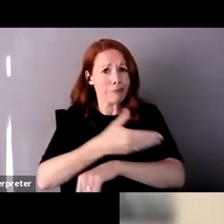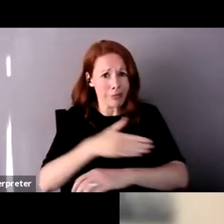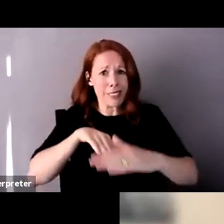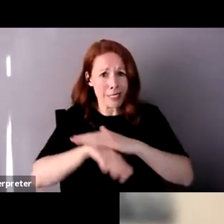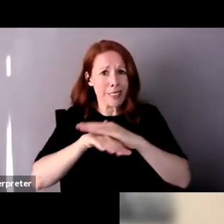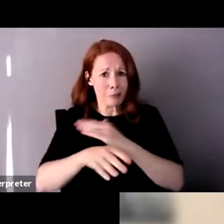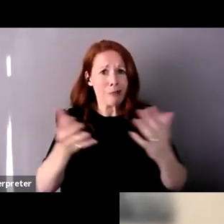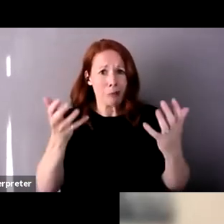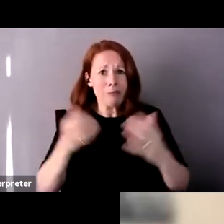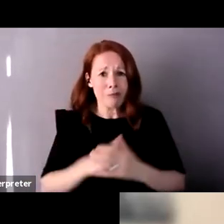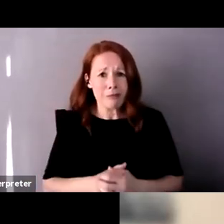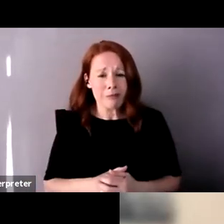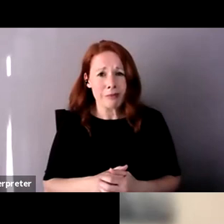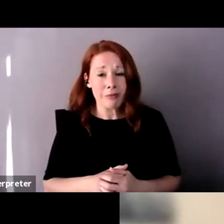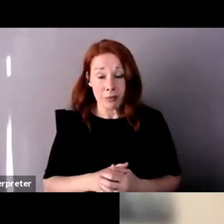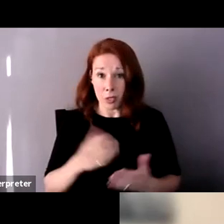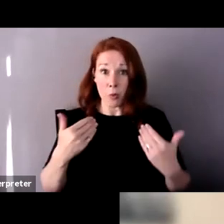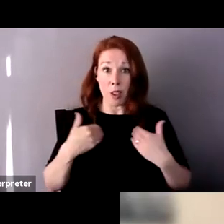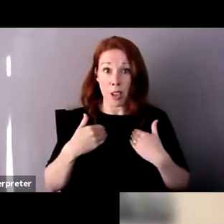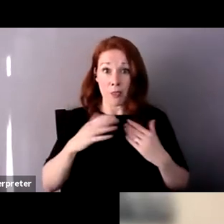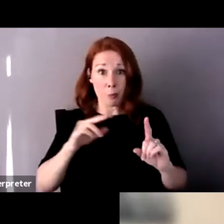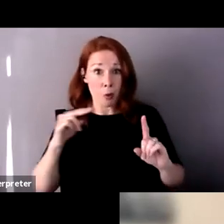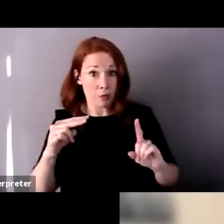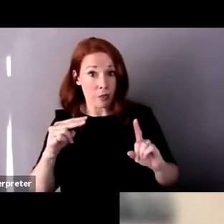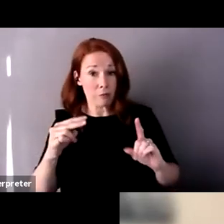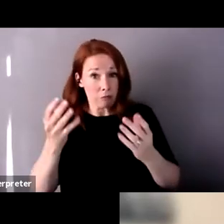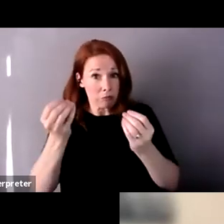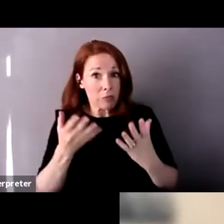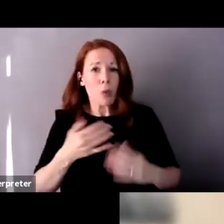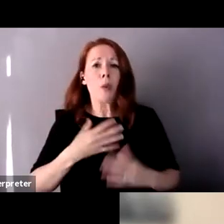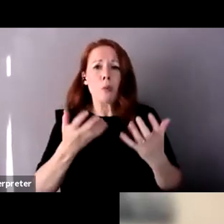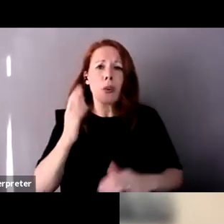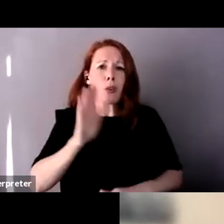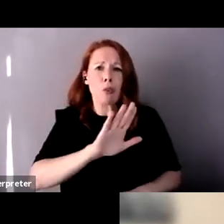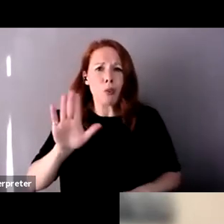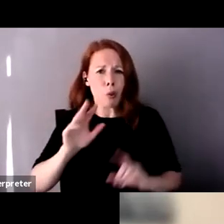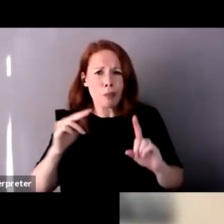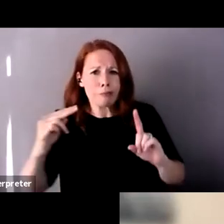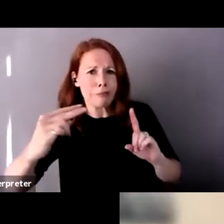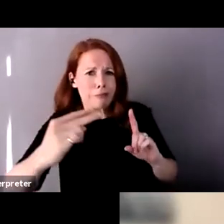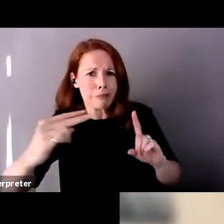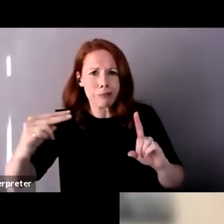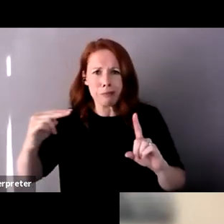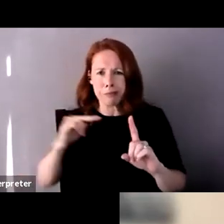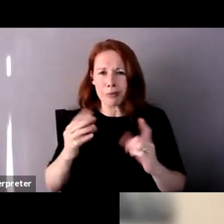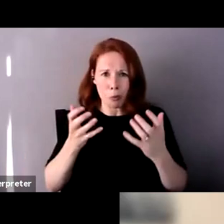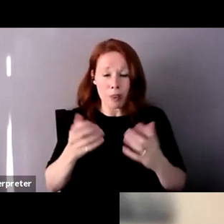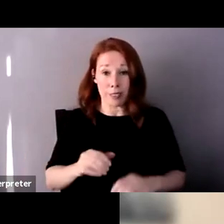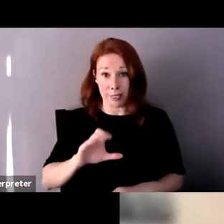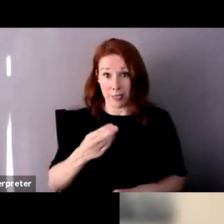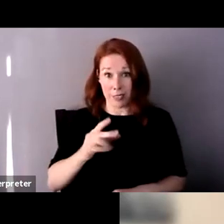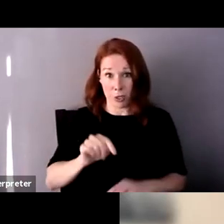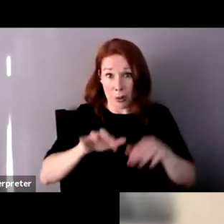and or you have a point of view to share, and we do want to hear it. As I said, we will be sharing saving the chat so we